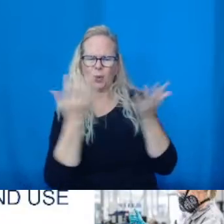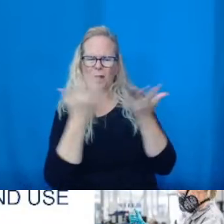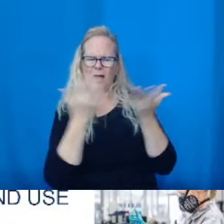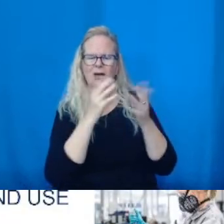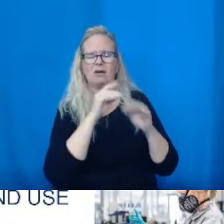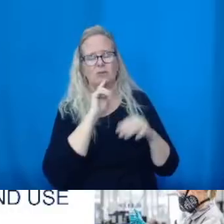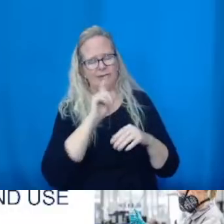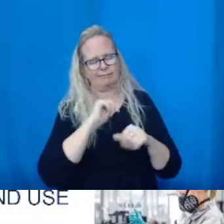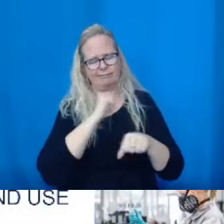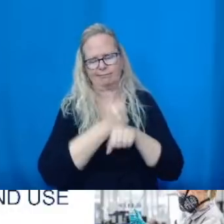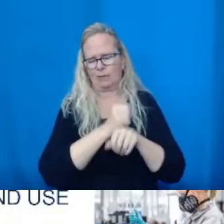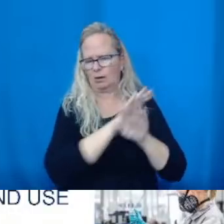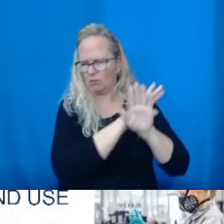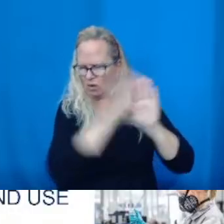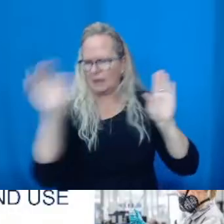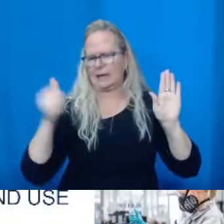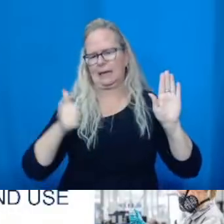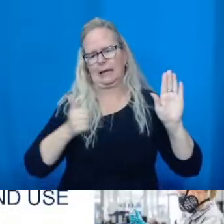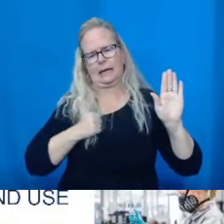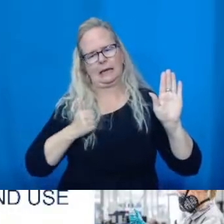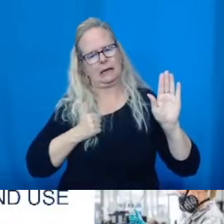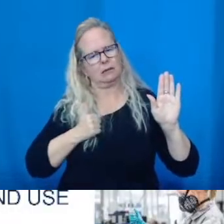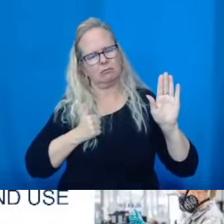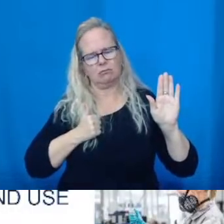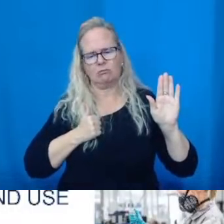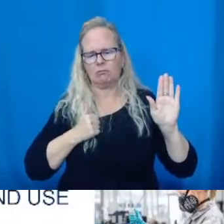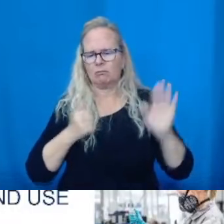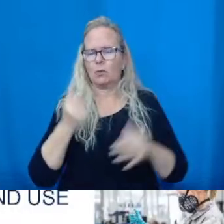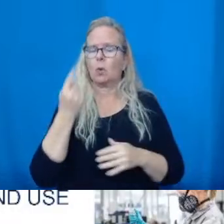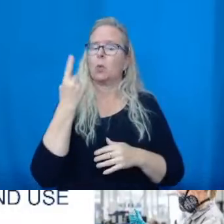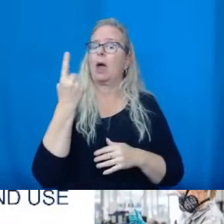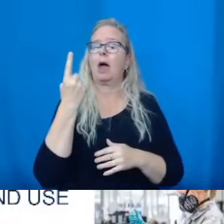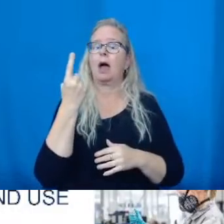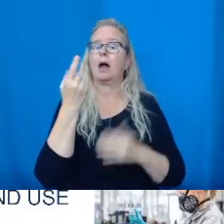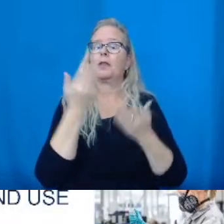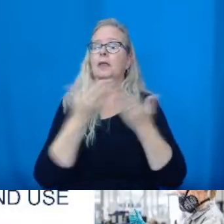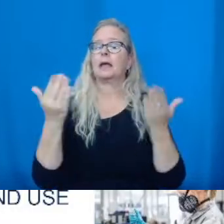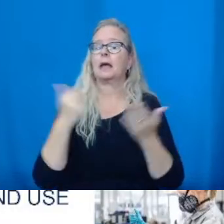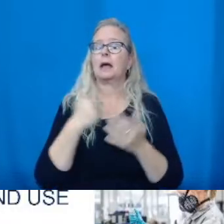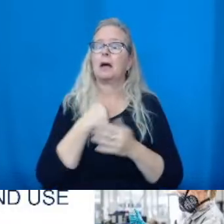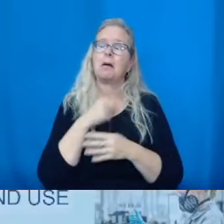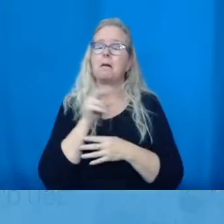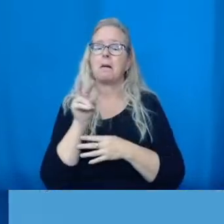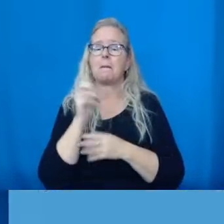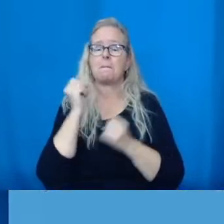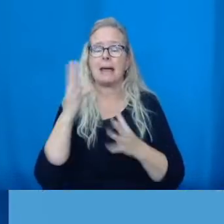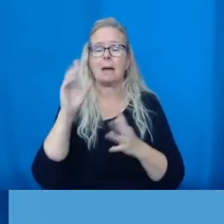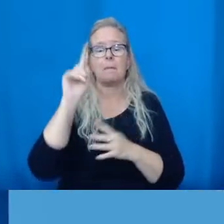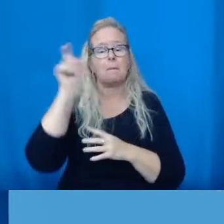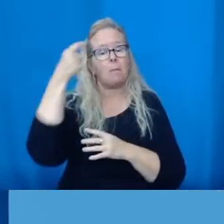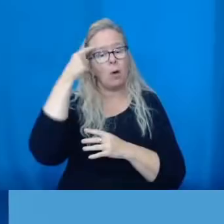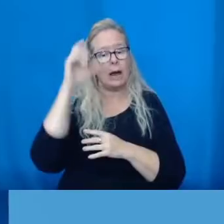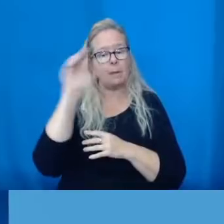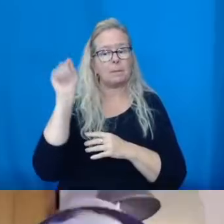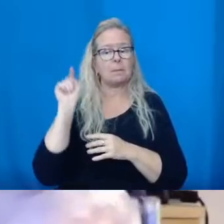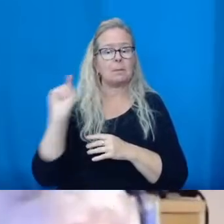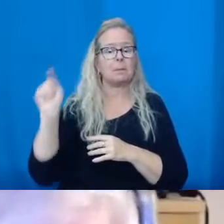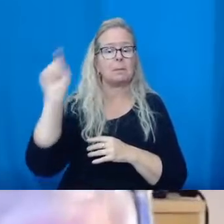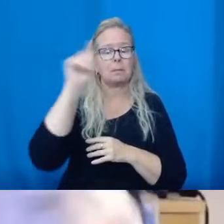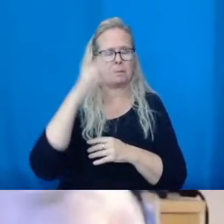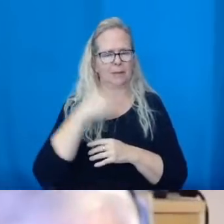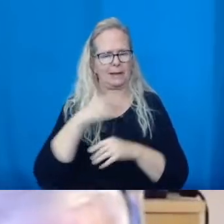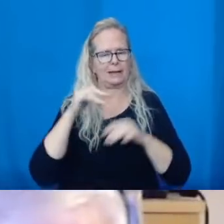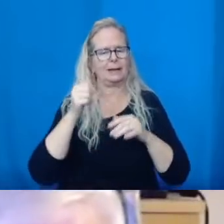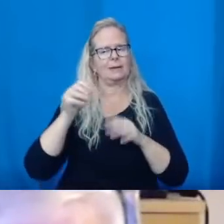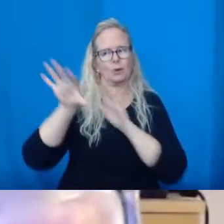Z94.4, which provides comprehensive guidance in how to set up and maintain respirator programs and in appropriate selection, use and